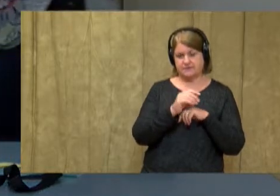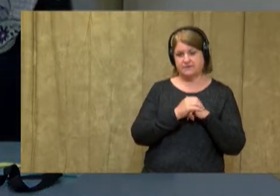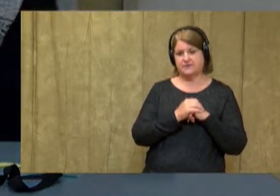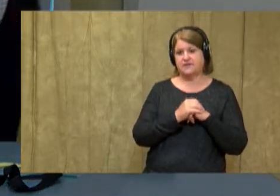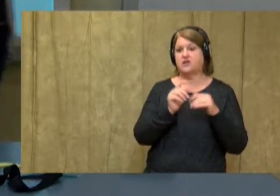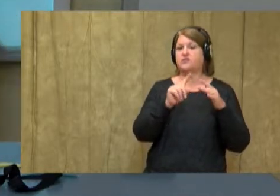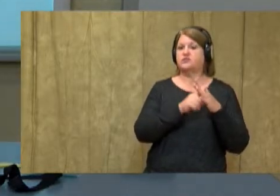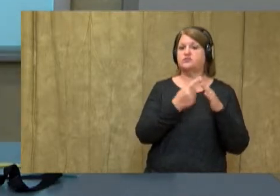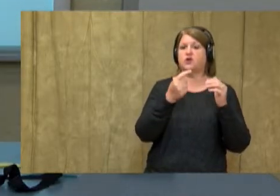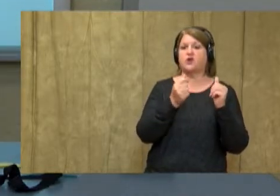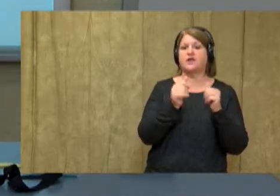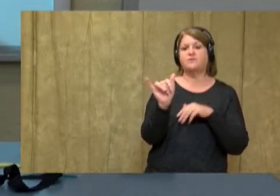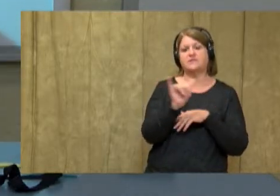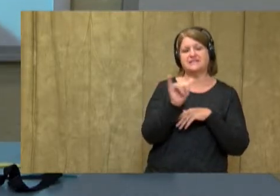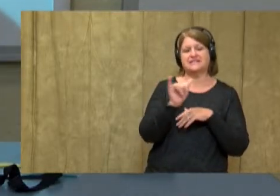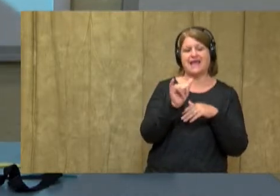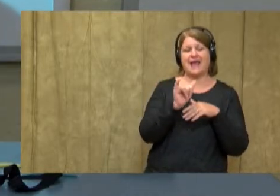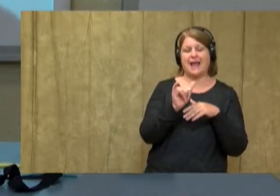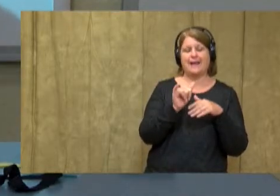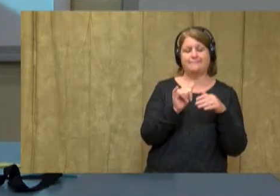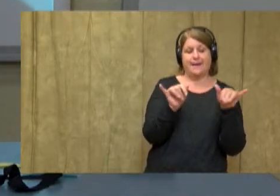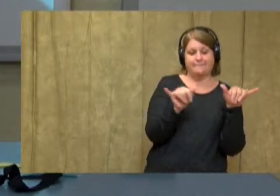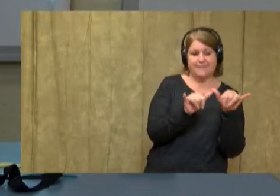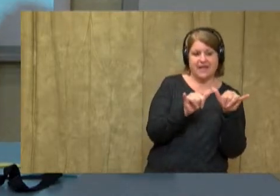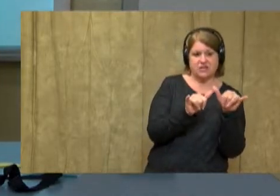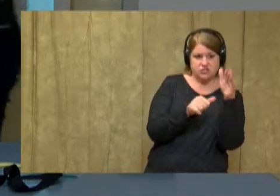They're starting at the same measure points